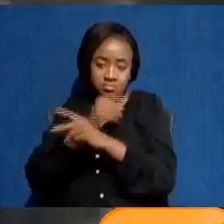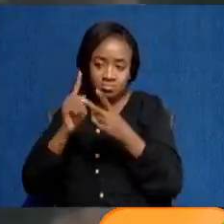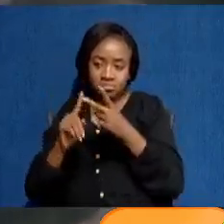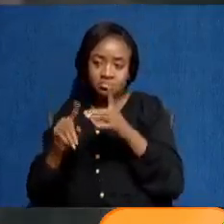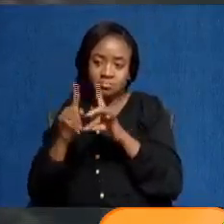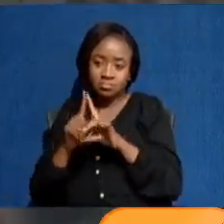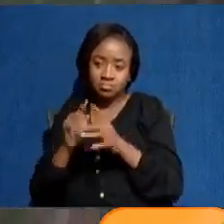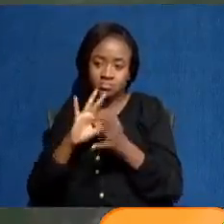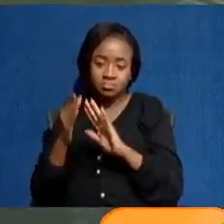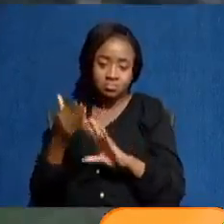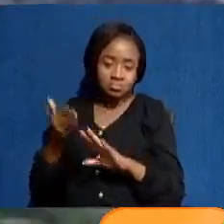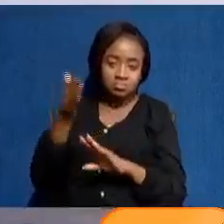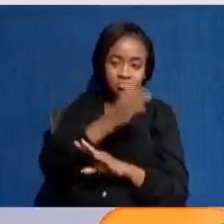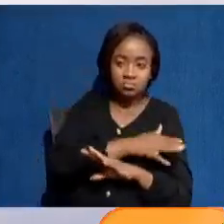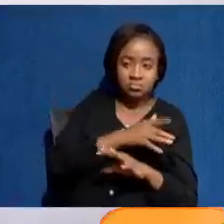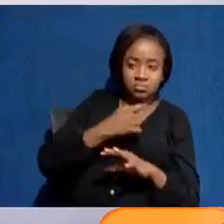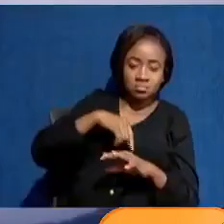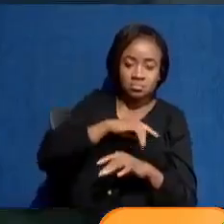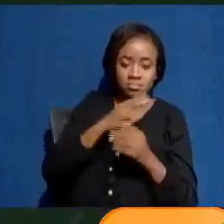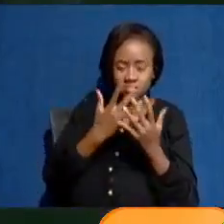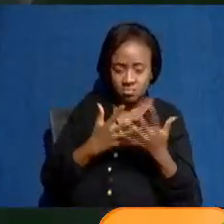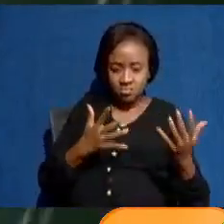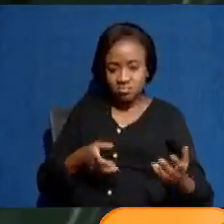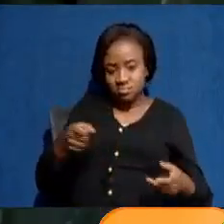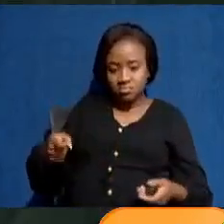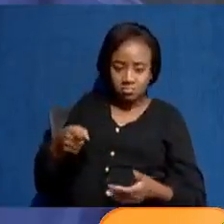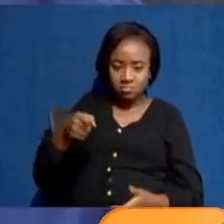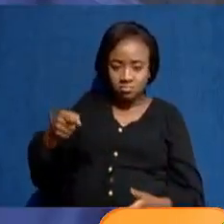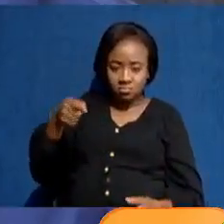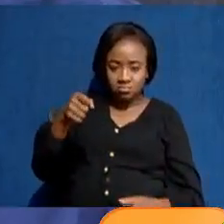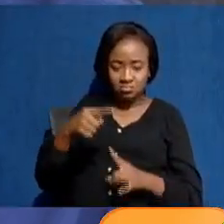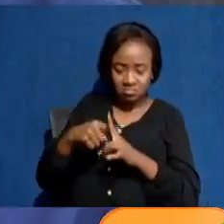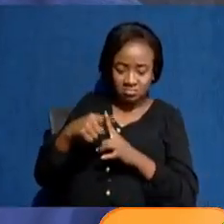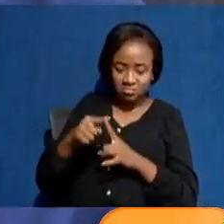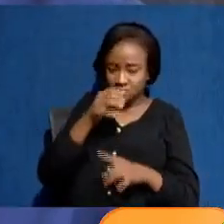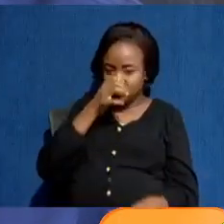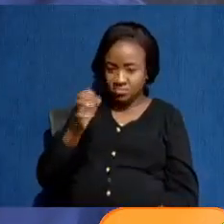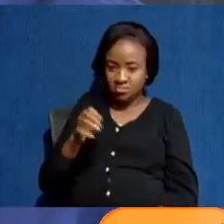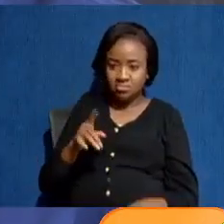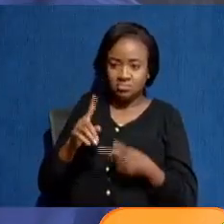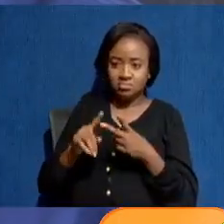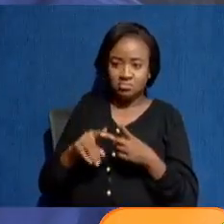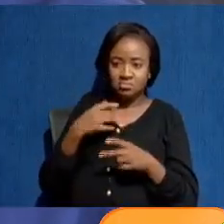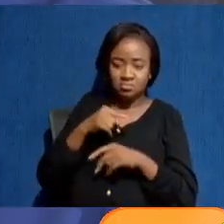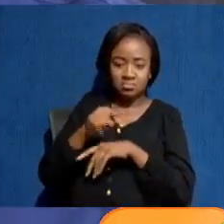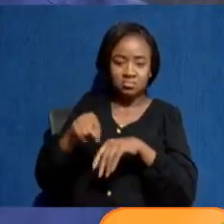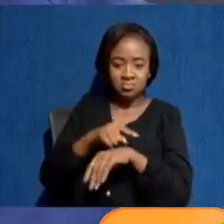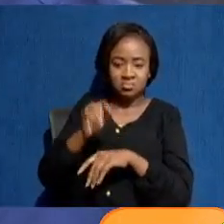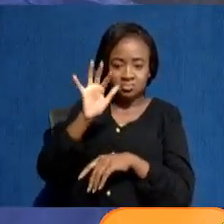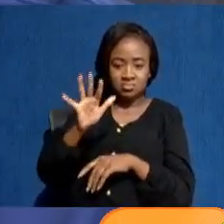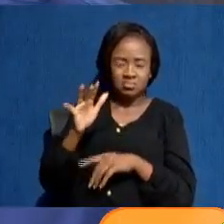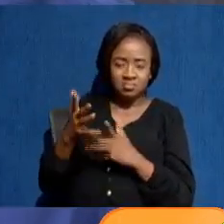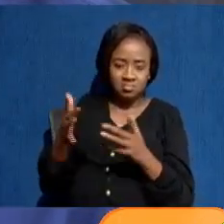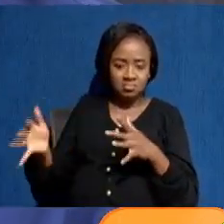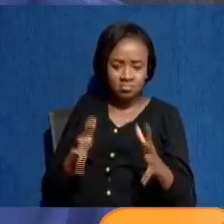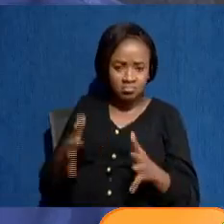as opposed to before, where he will carry the product, he will not respect the temperature, will go on a bus for 5 hours, shaking